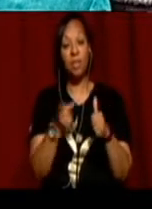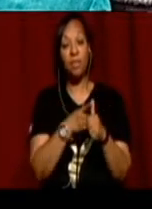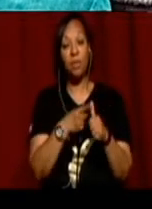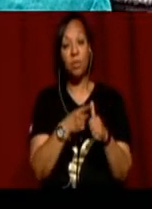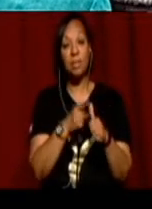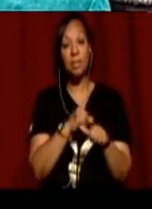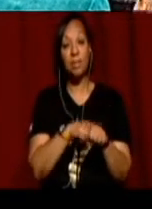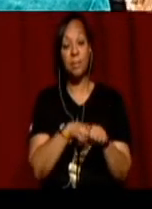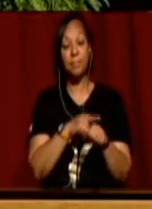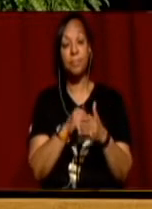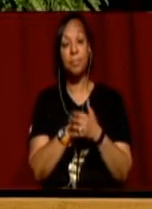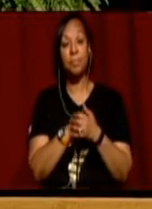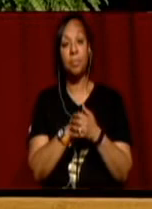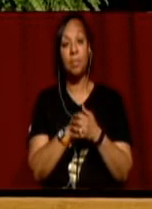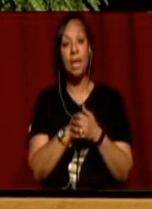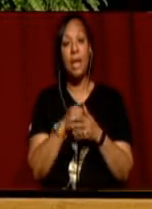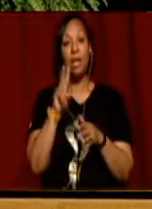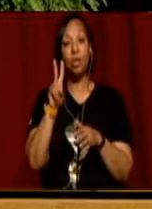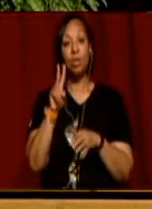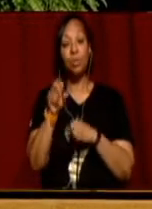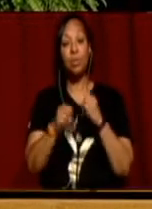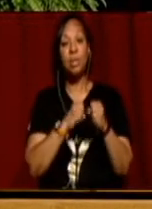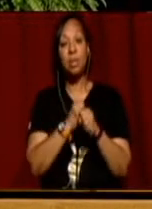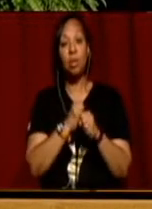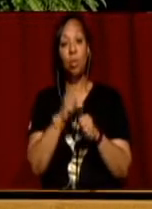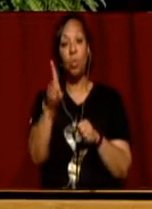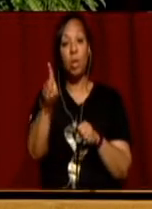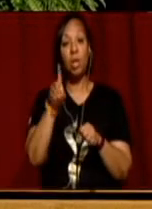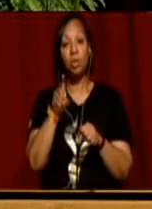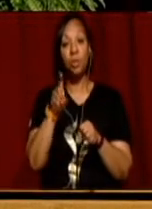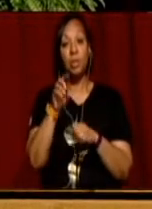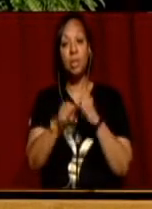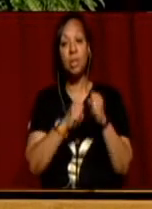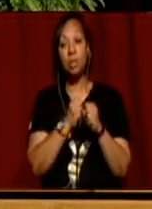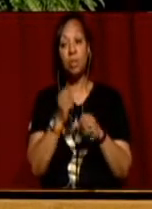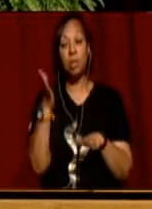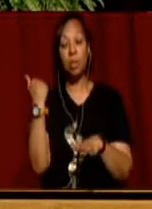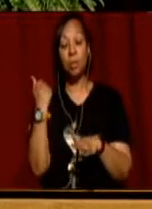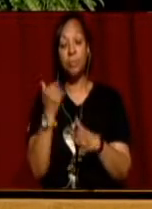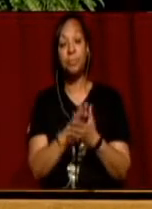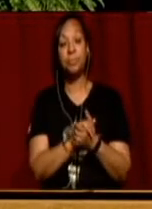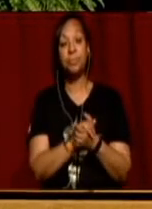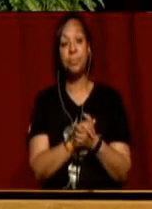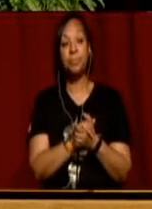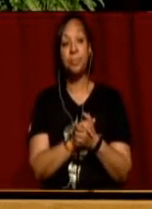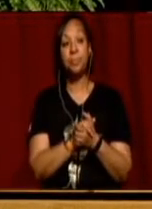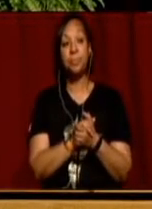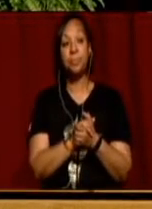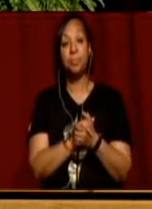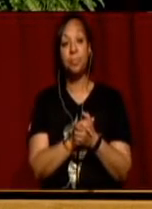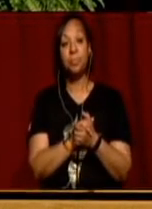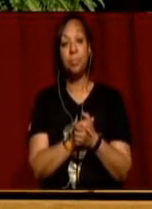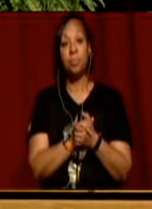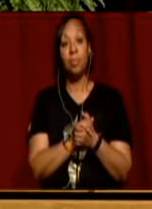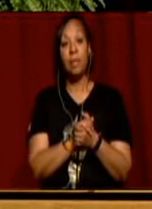point, in that 2-year pandemic 100 years ago, there was an initial